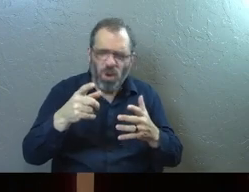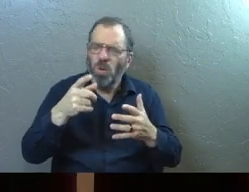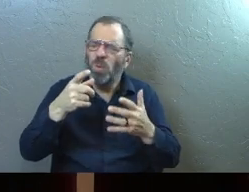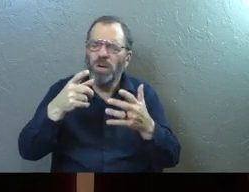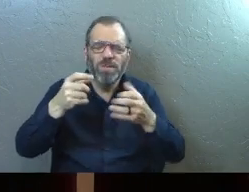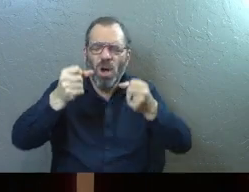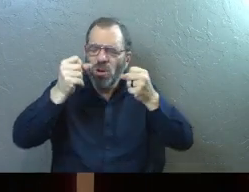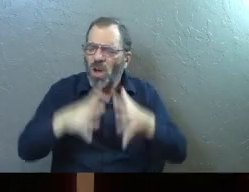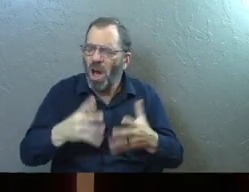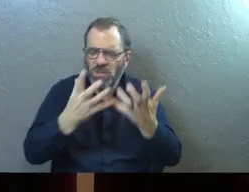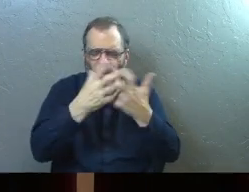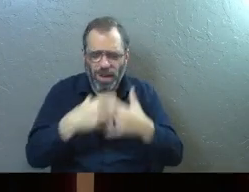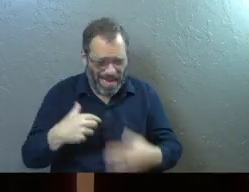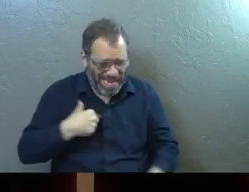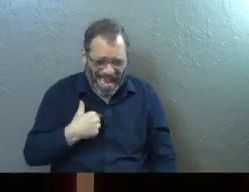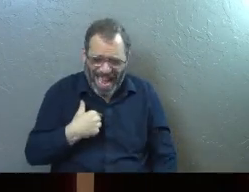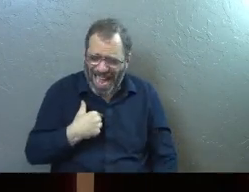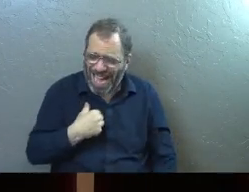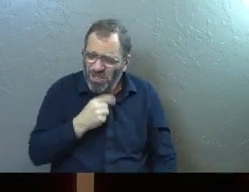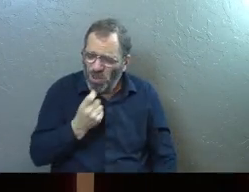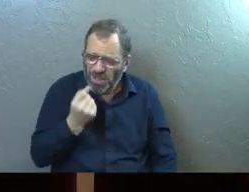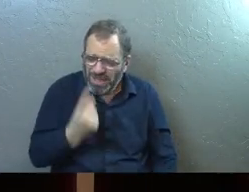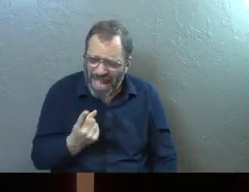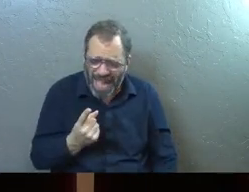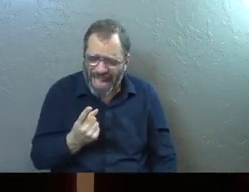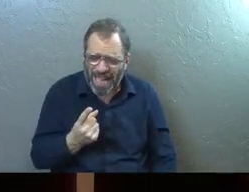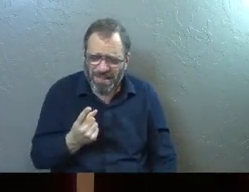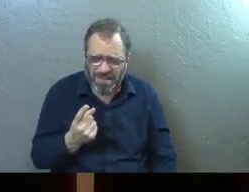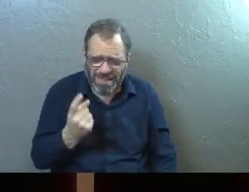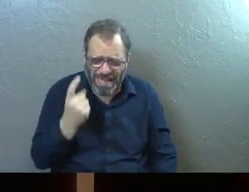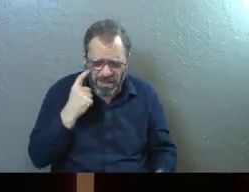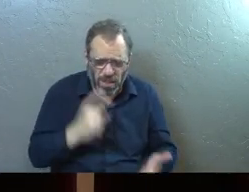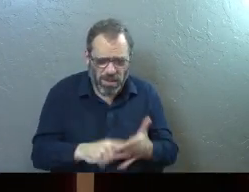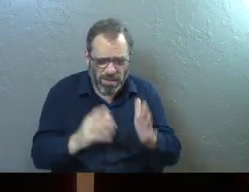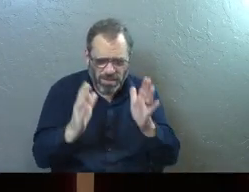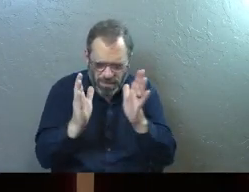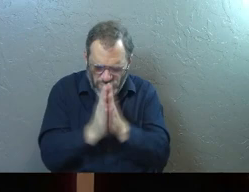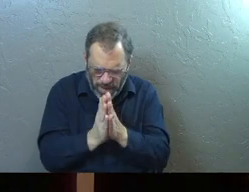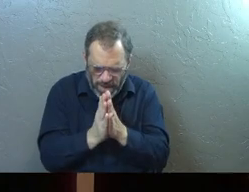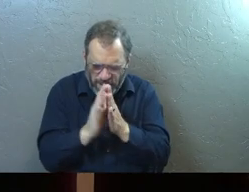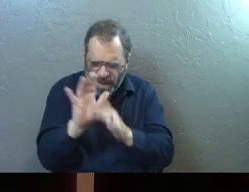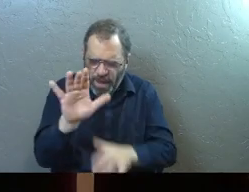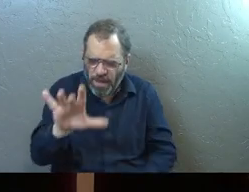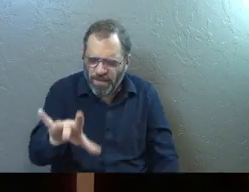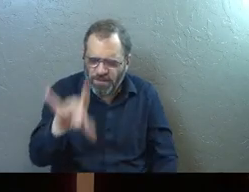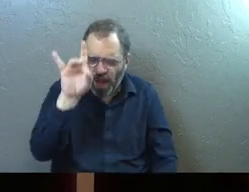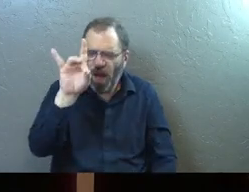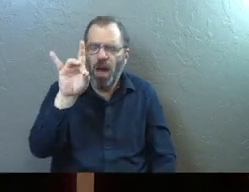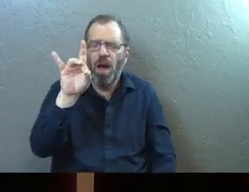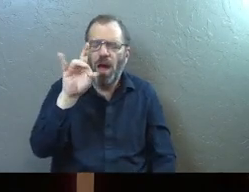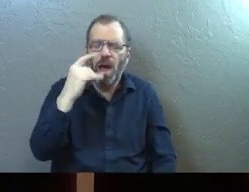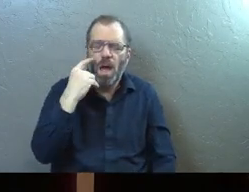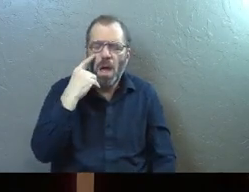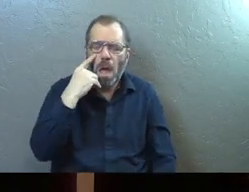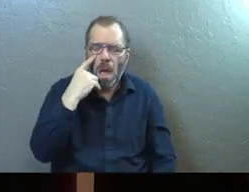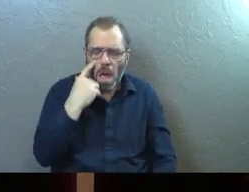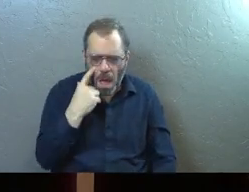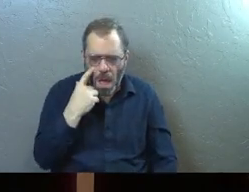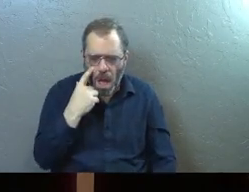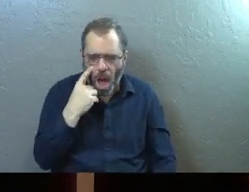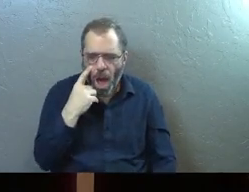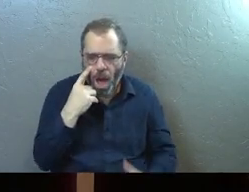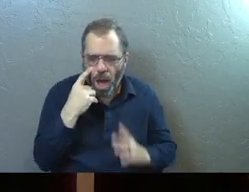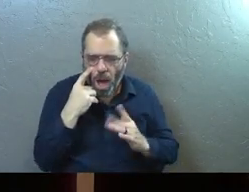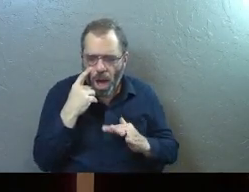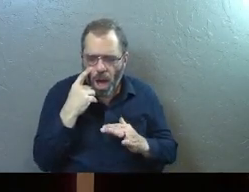work out in some way that I can't understand or see, but I know that you're with me. And I pray that God, when we find those moments where we see it, that we, like Mary,